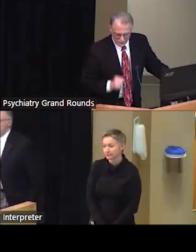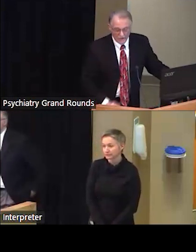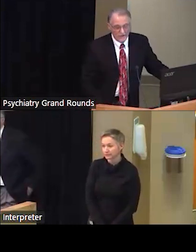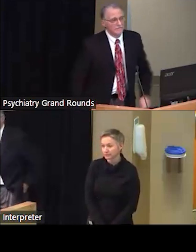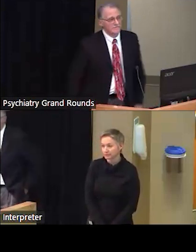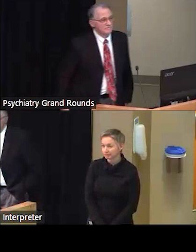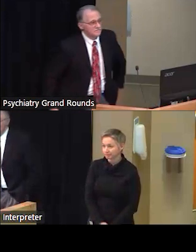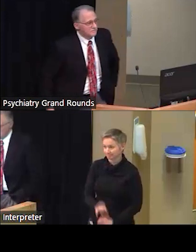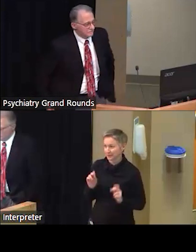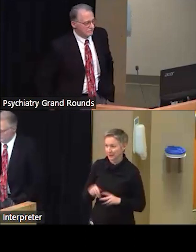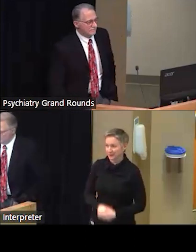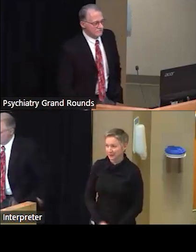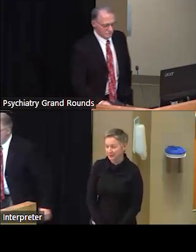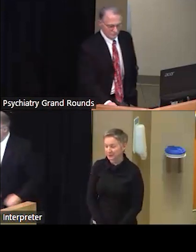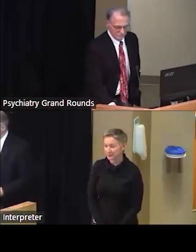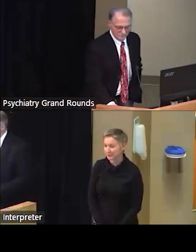Okay.